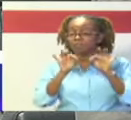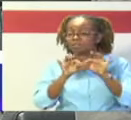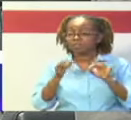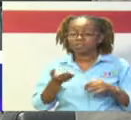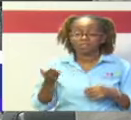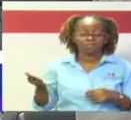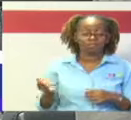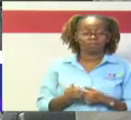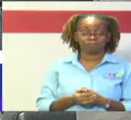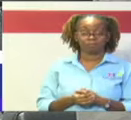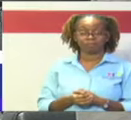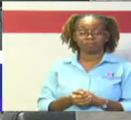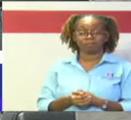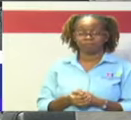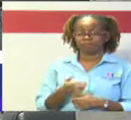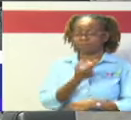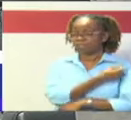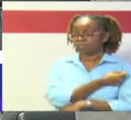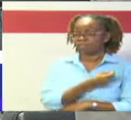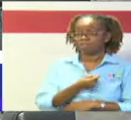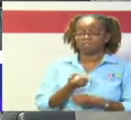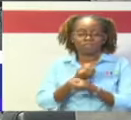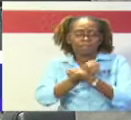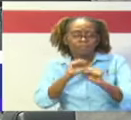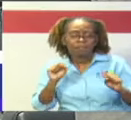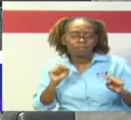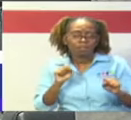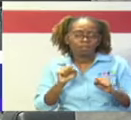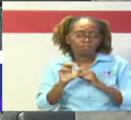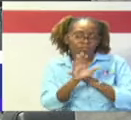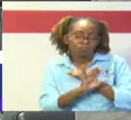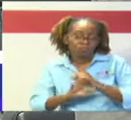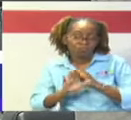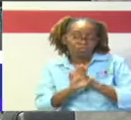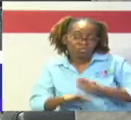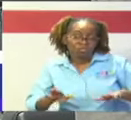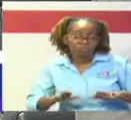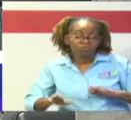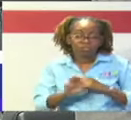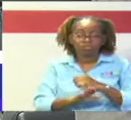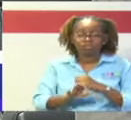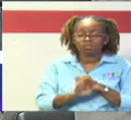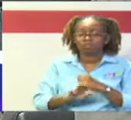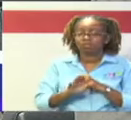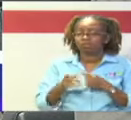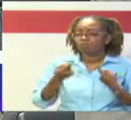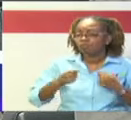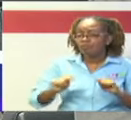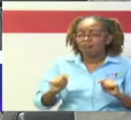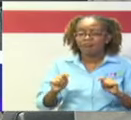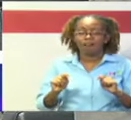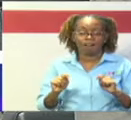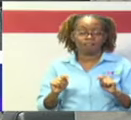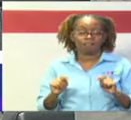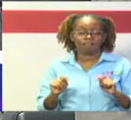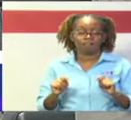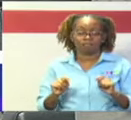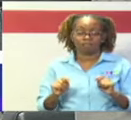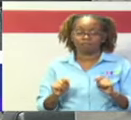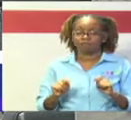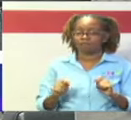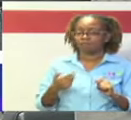safe zone concept. Now, the safe zone concept is one where we try to facilitate additional mobility,